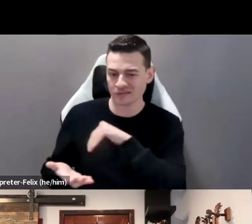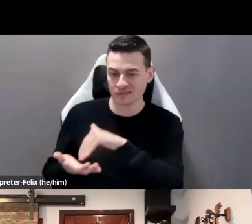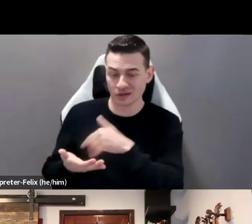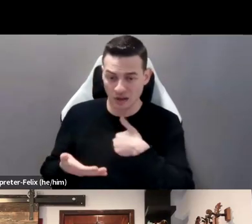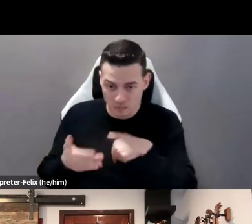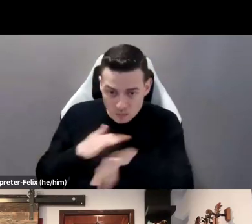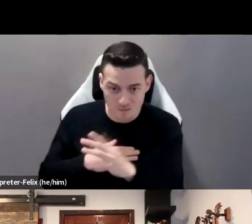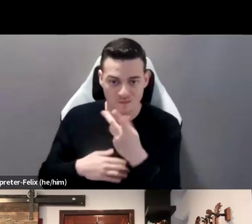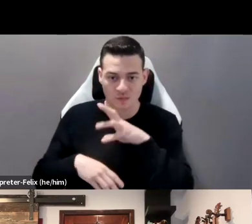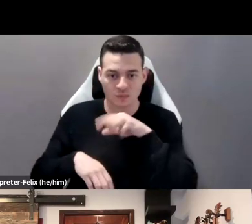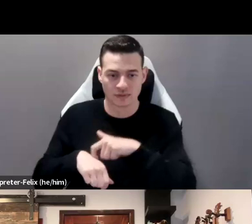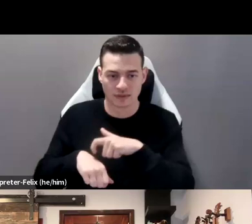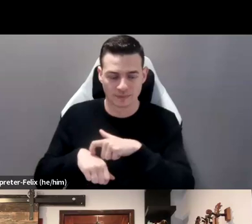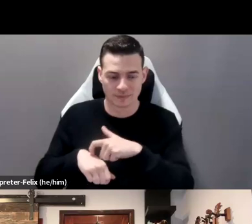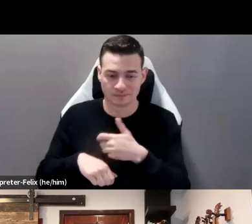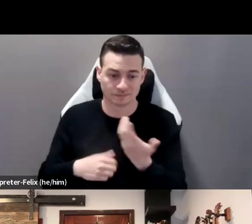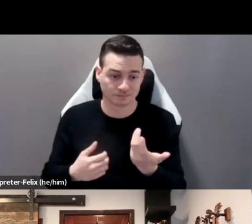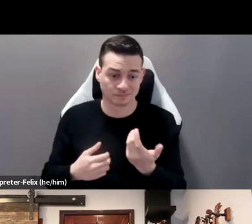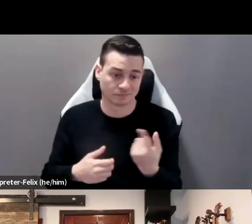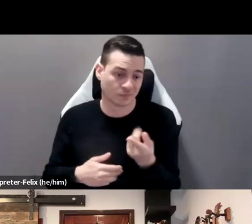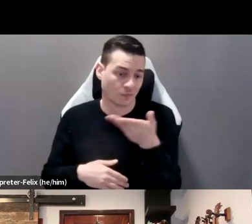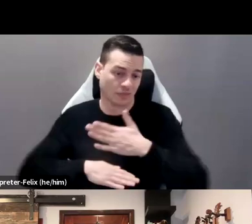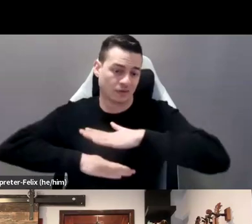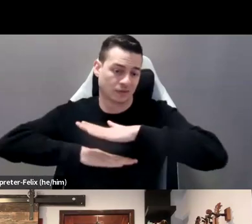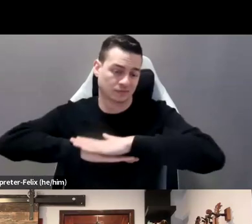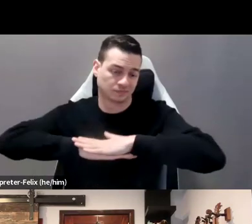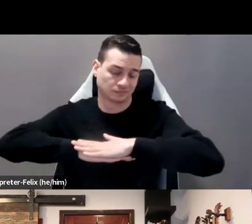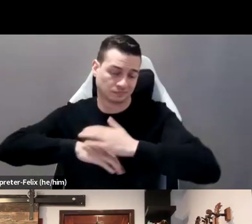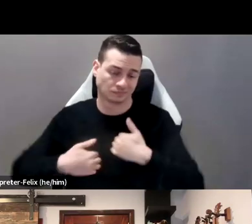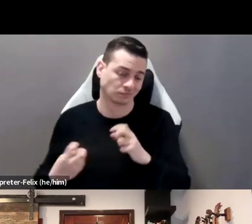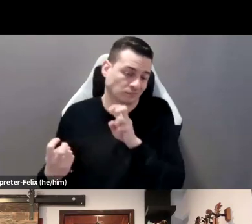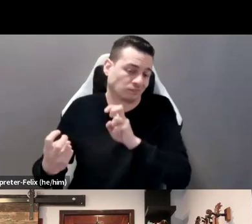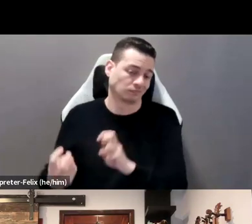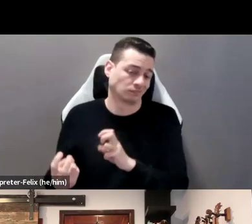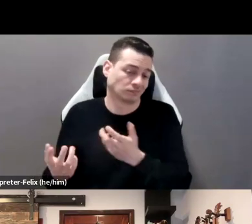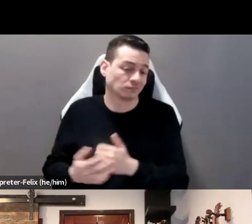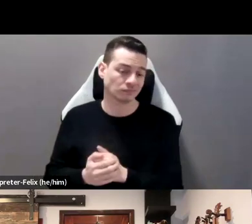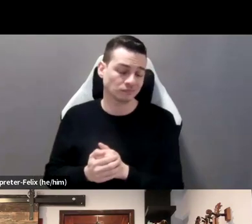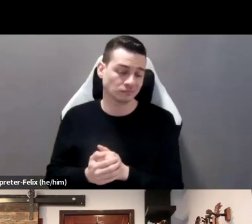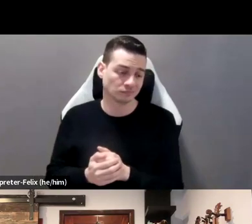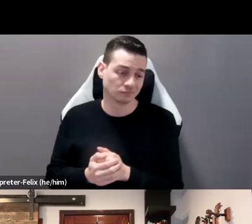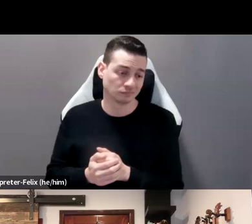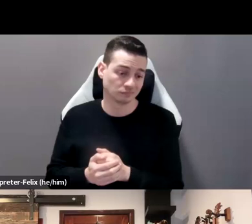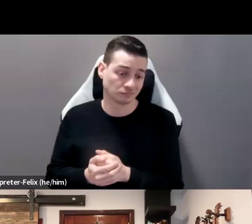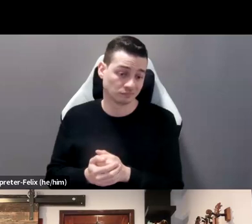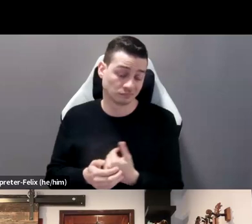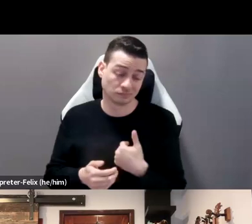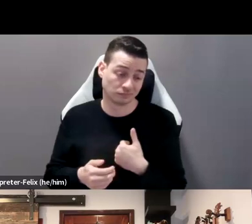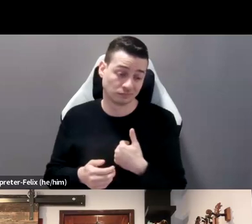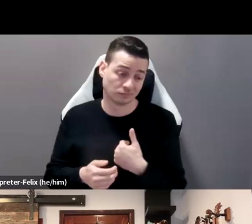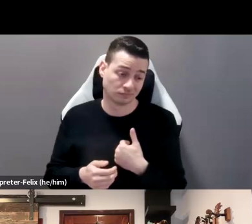but it was just somebody at a desk. And I only went in there for